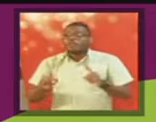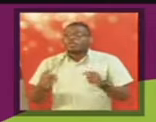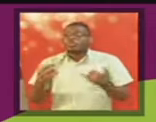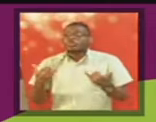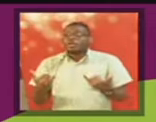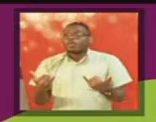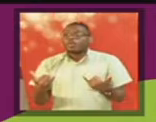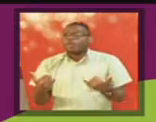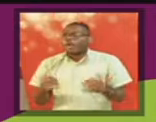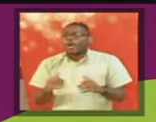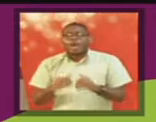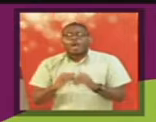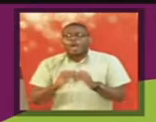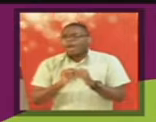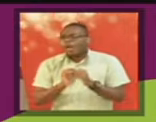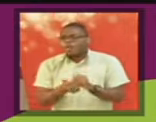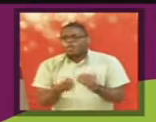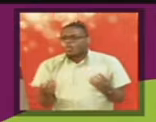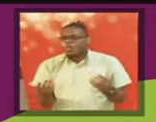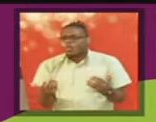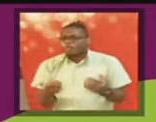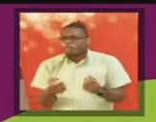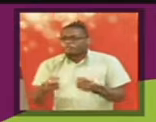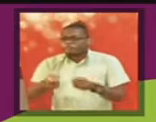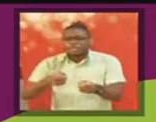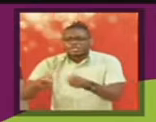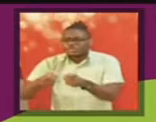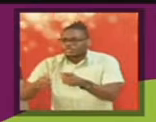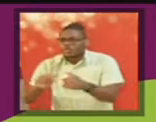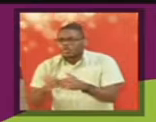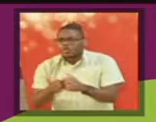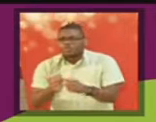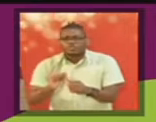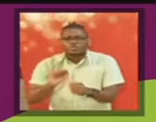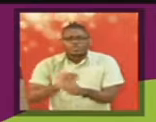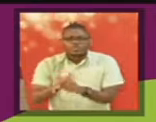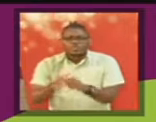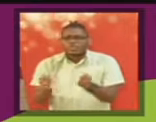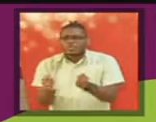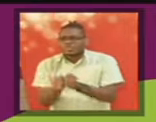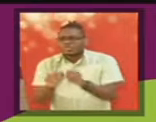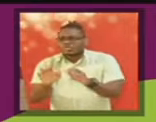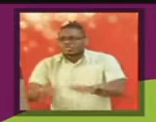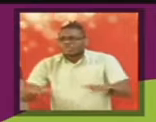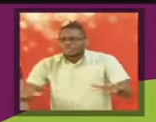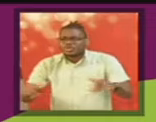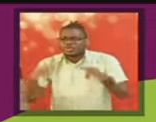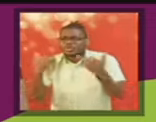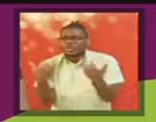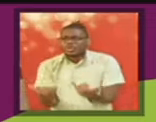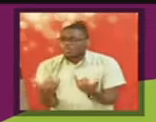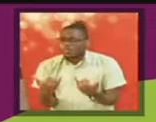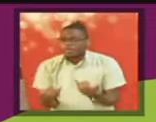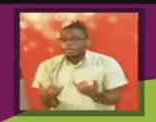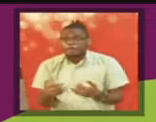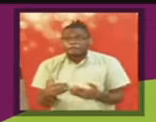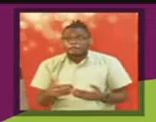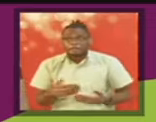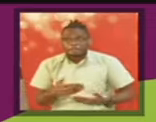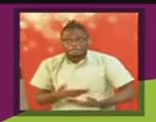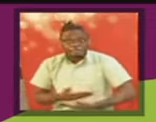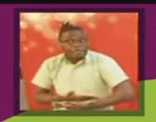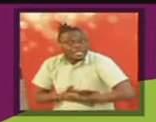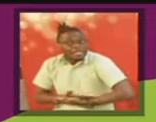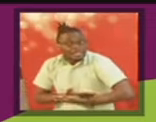light of COVID-19 and these children at this time, inclusive of a baby, on the